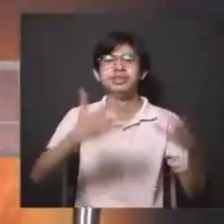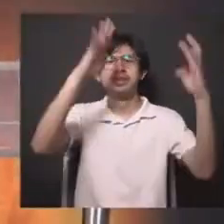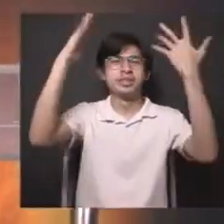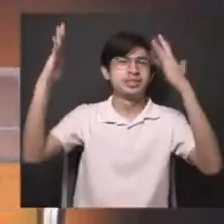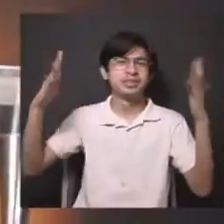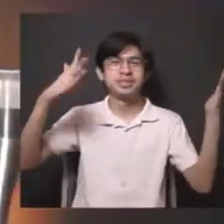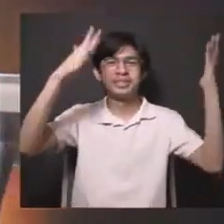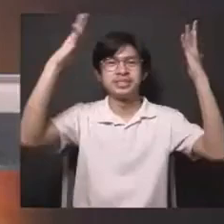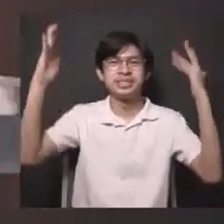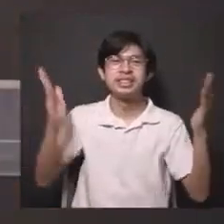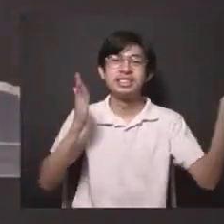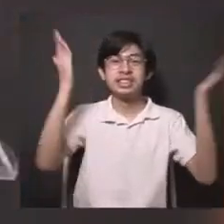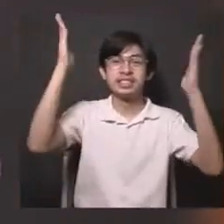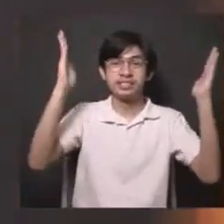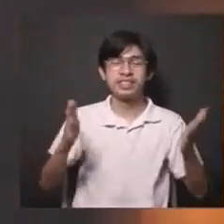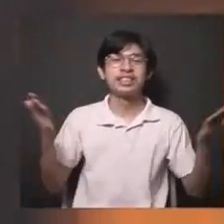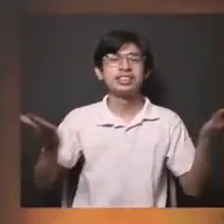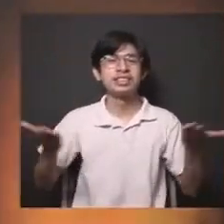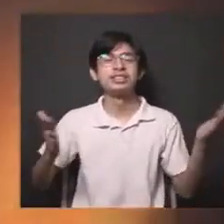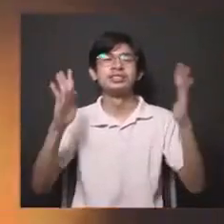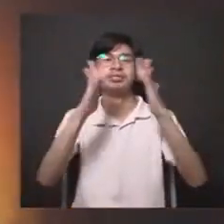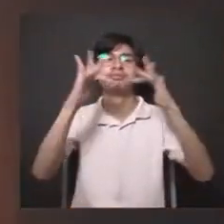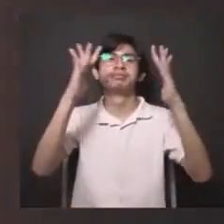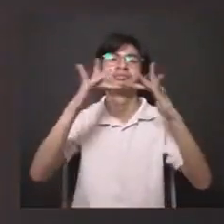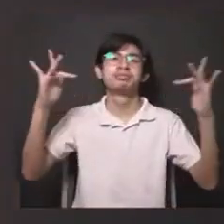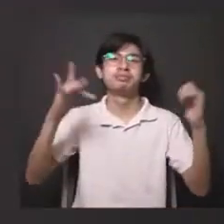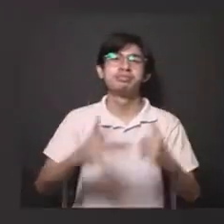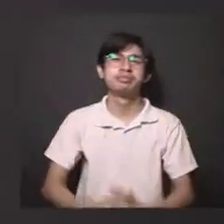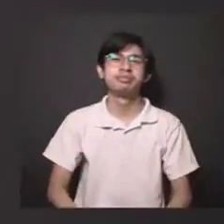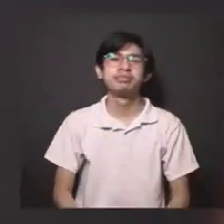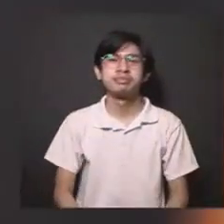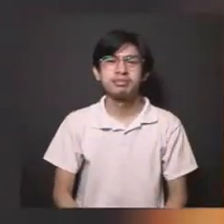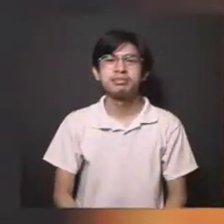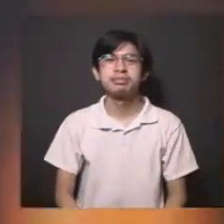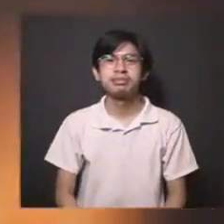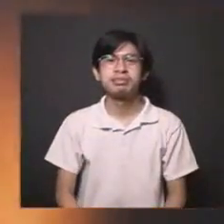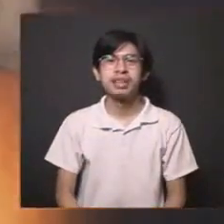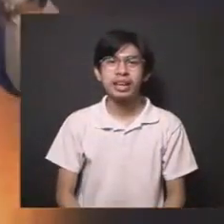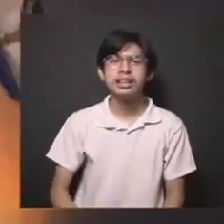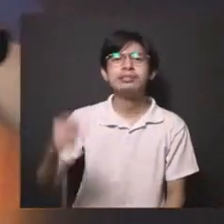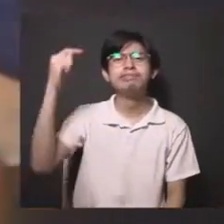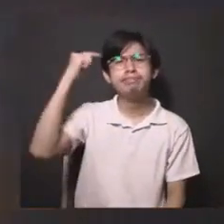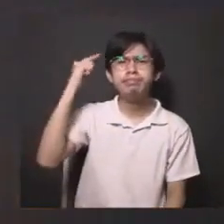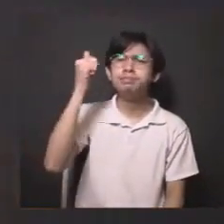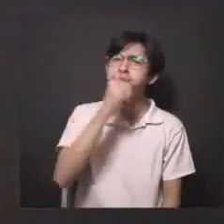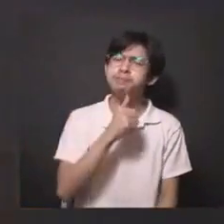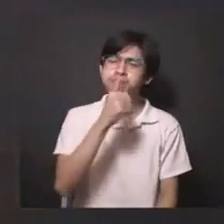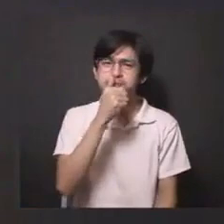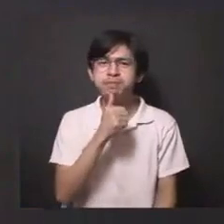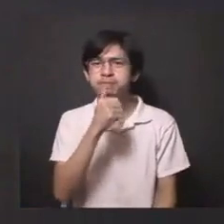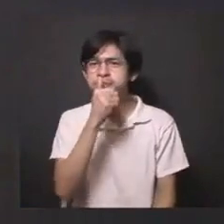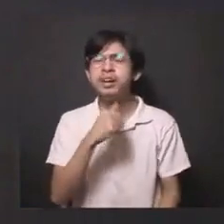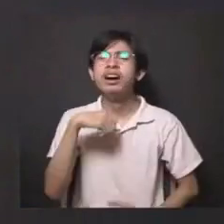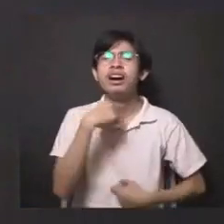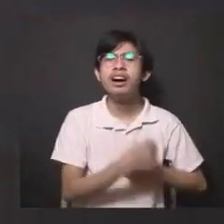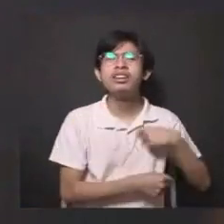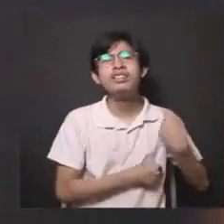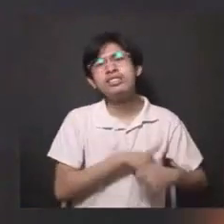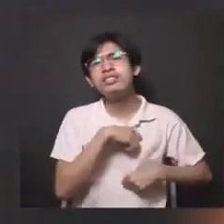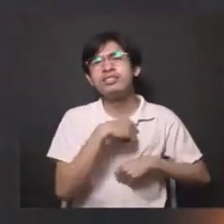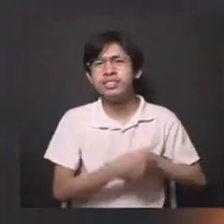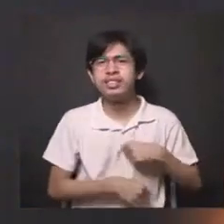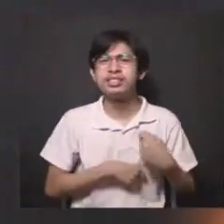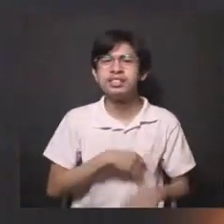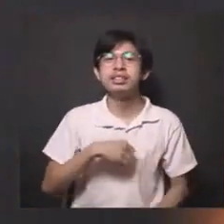feast today for their sacrifices? A special shout out, by the way, to Father Mario